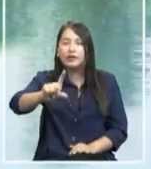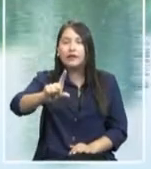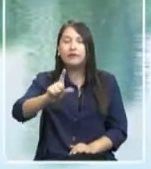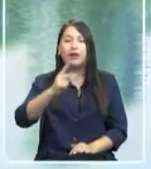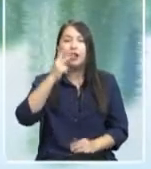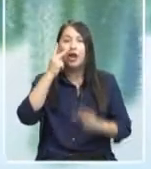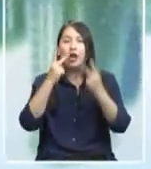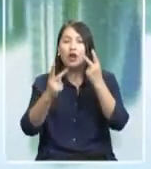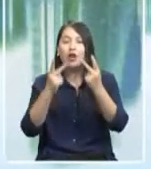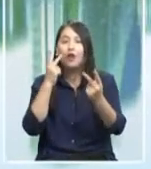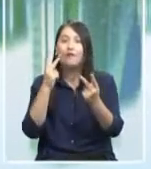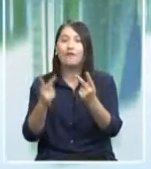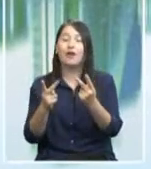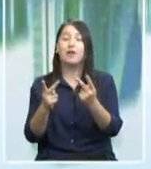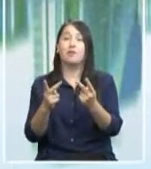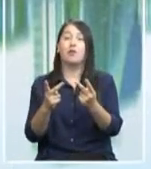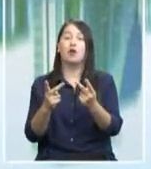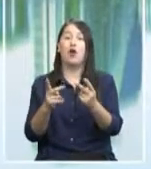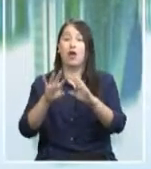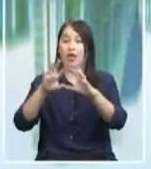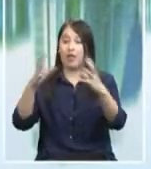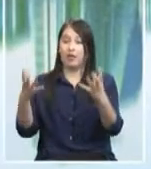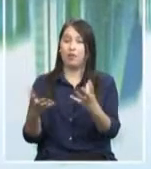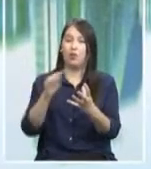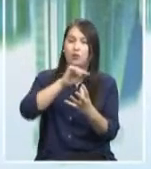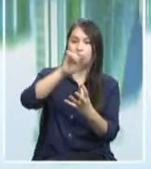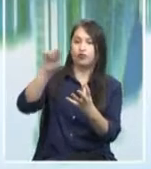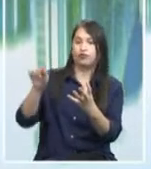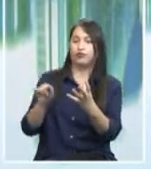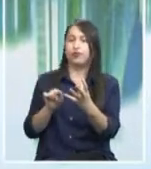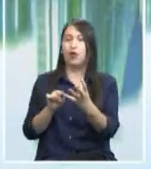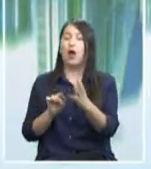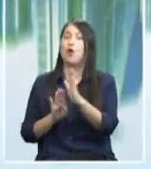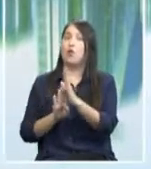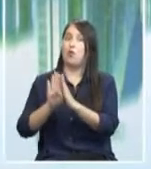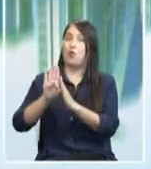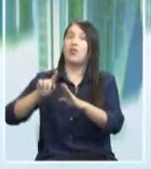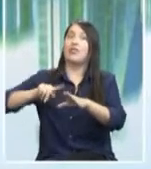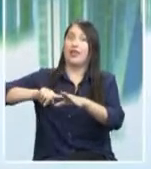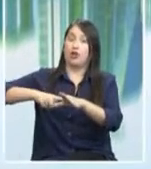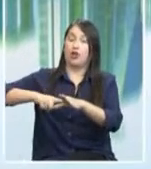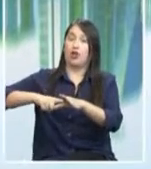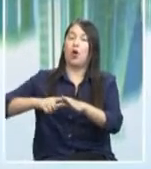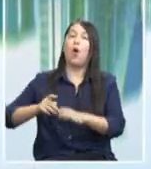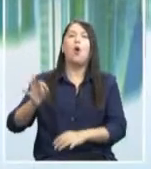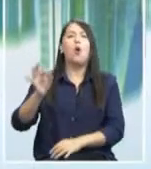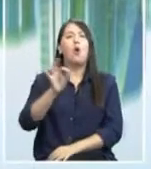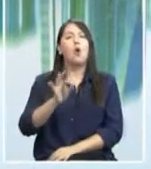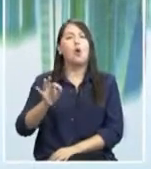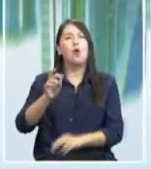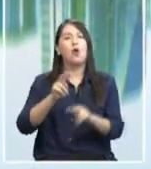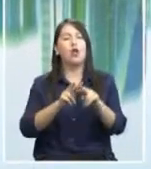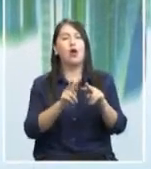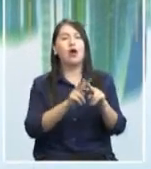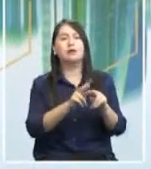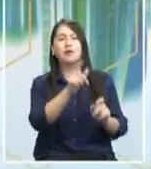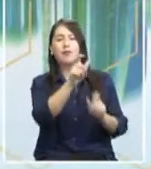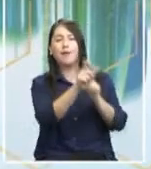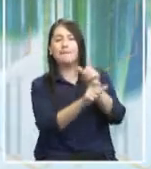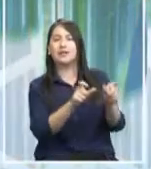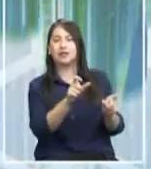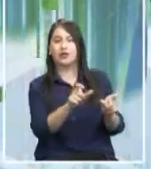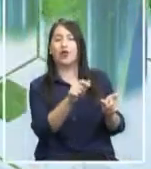the Earth from outer space? Or is it from the standpoint of people who are trying to eke out a